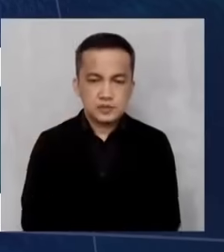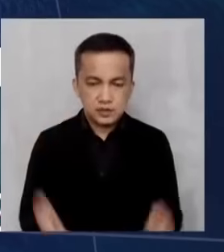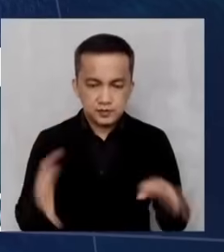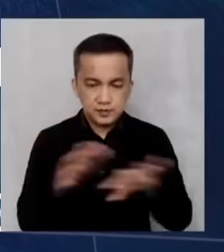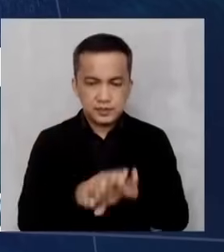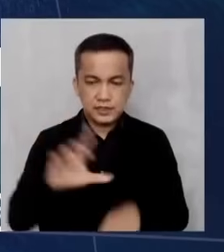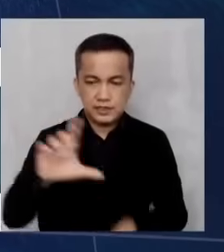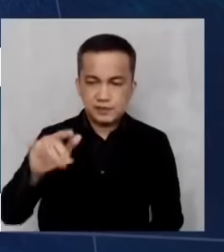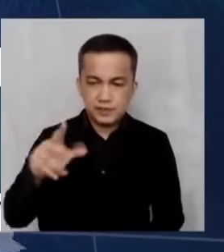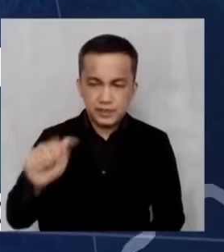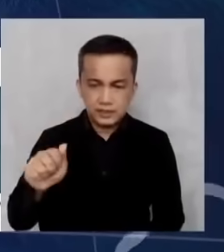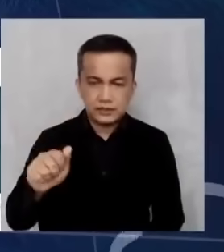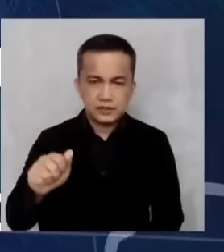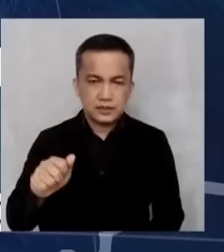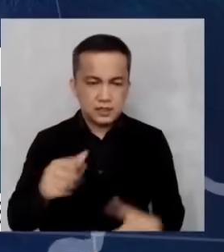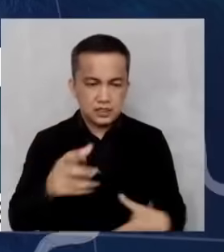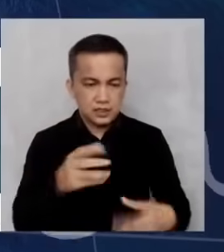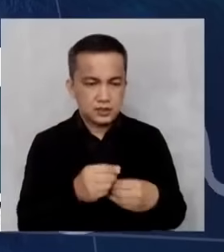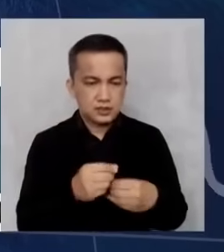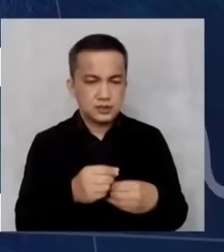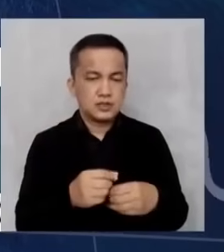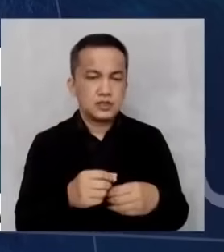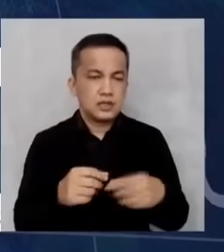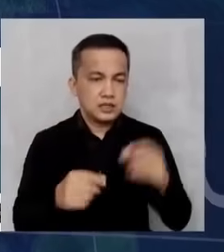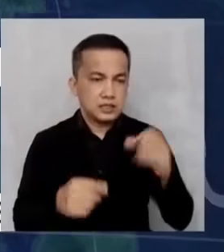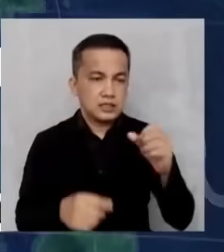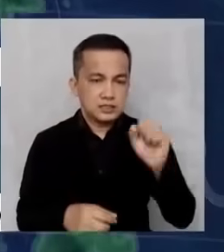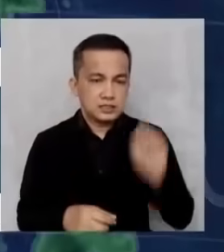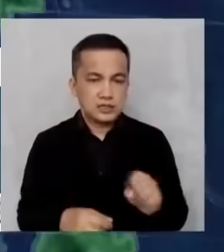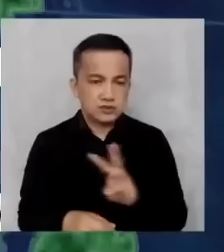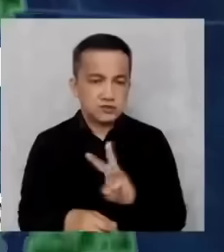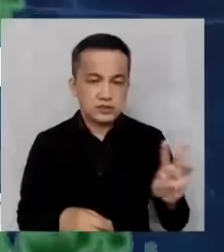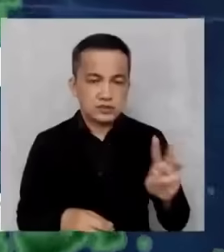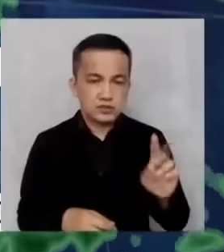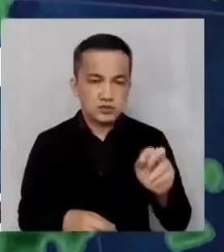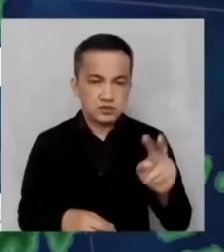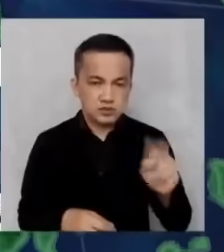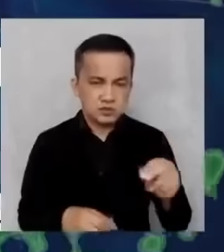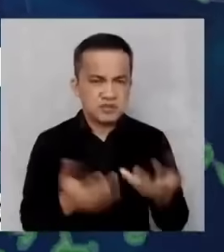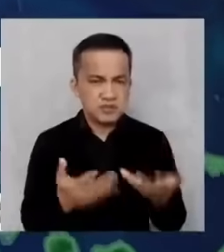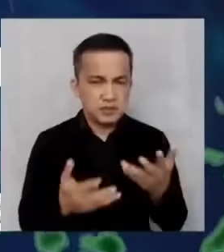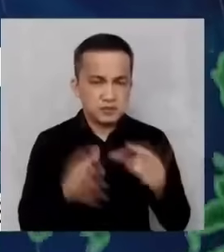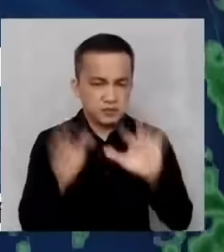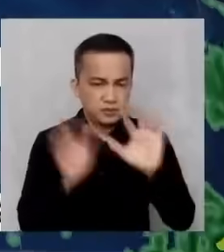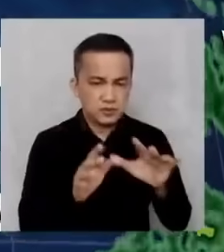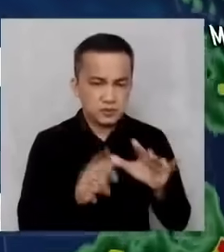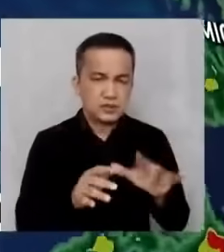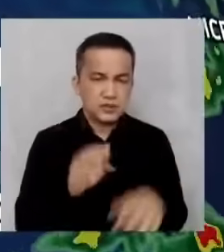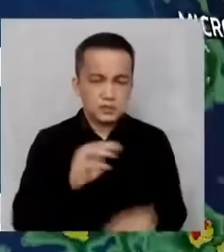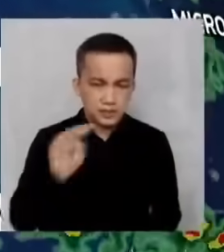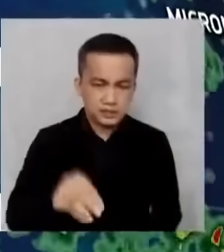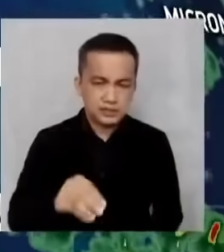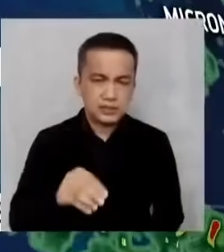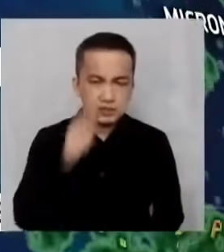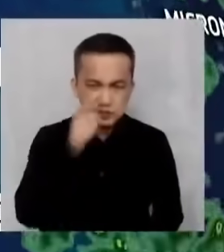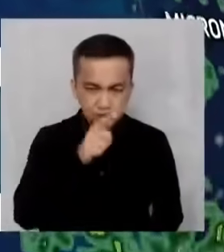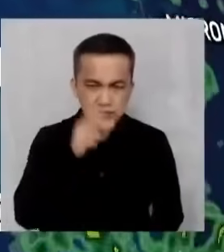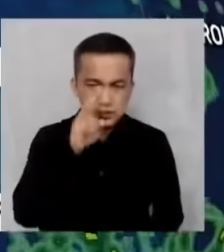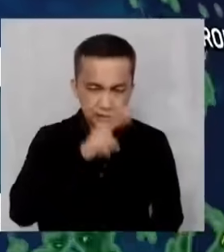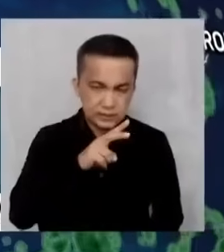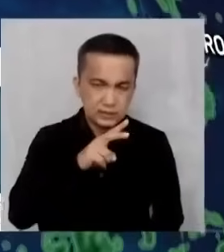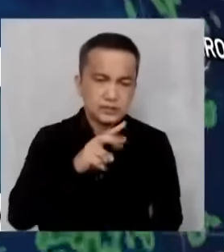LPA and the enhanced southwest monsoon, it may bring rains over Metro Manila, the rest of Luzon, Visayas, Zamboanga